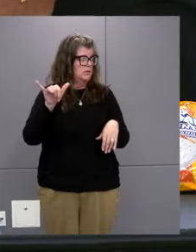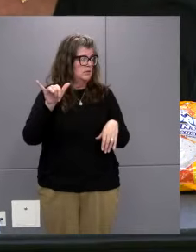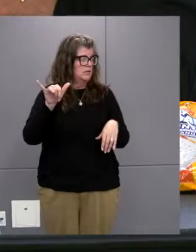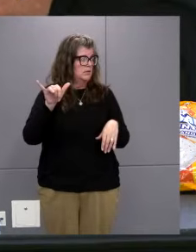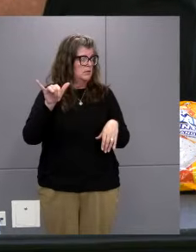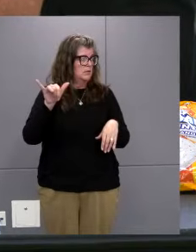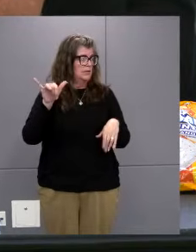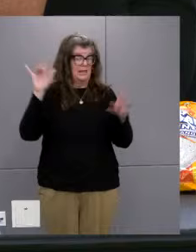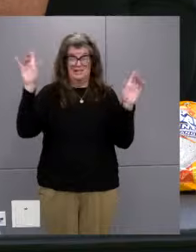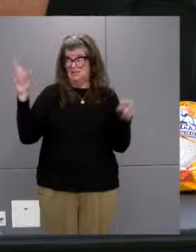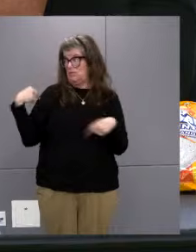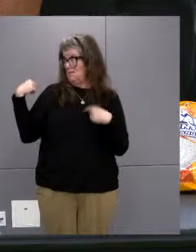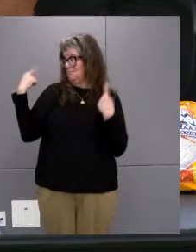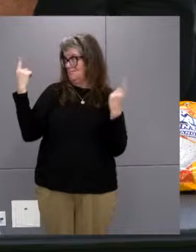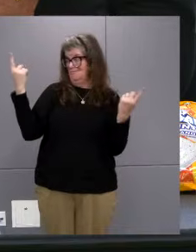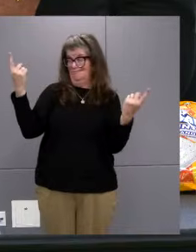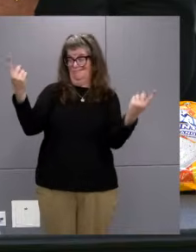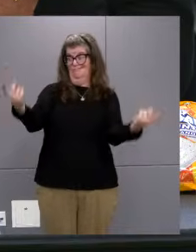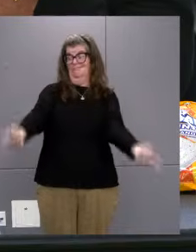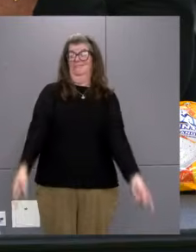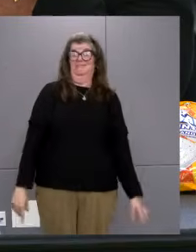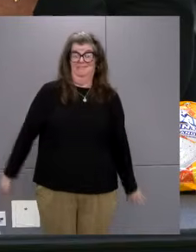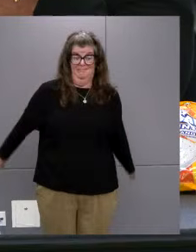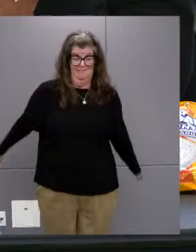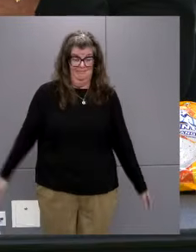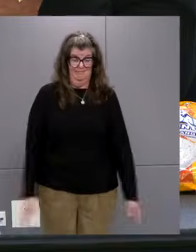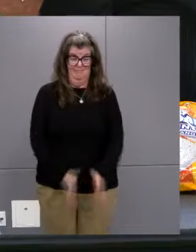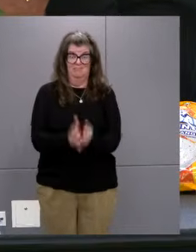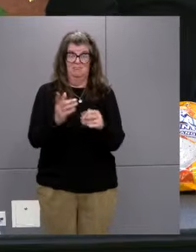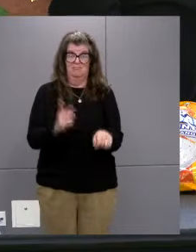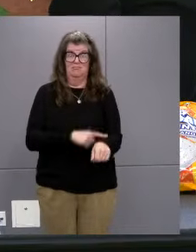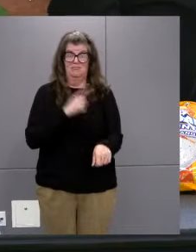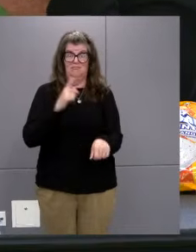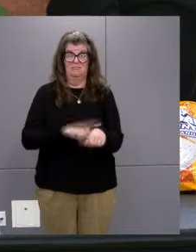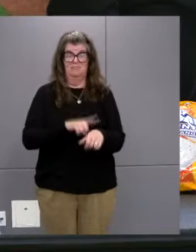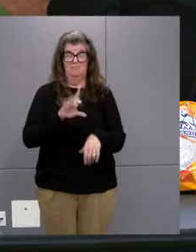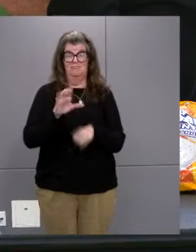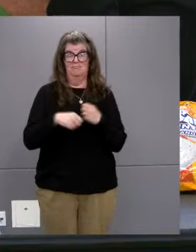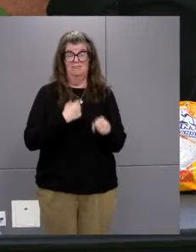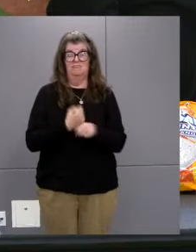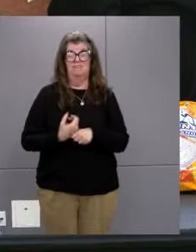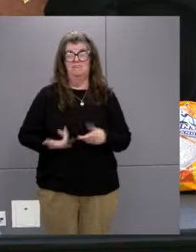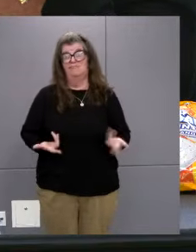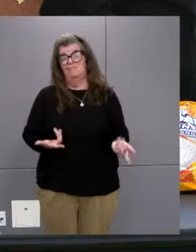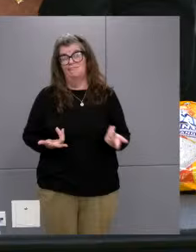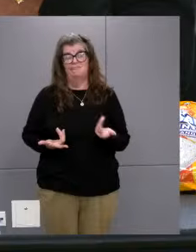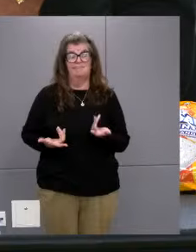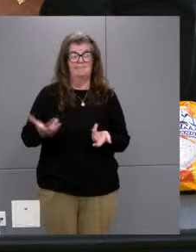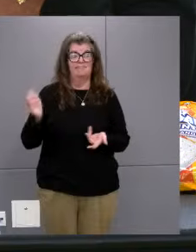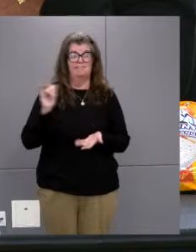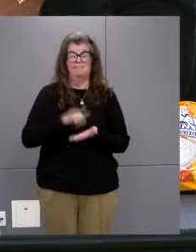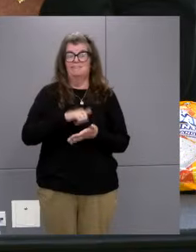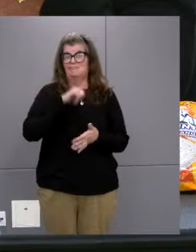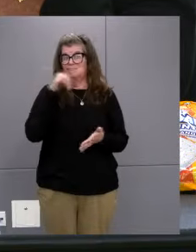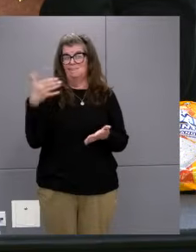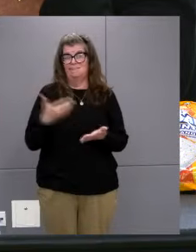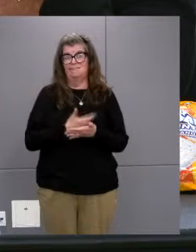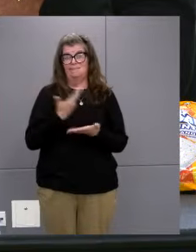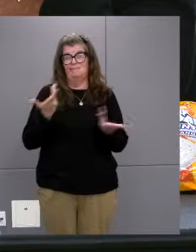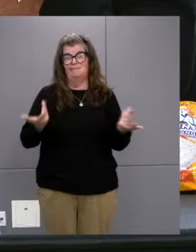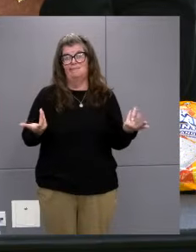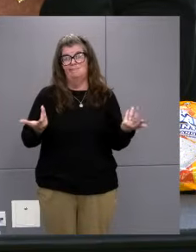it's been run this way for a century. So this is not a